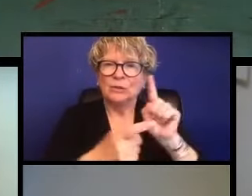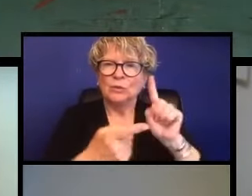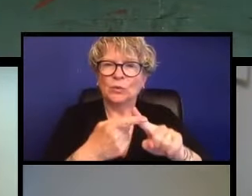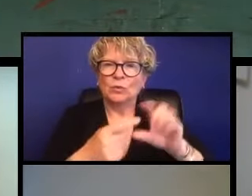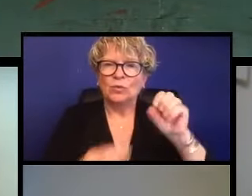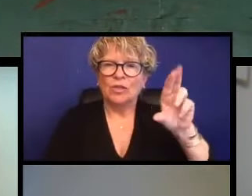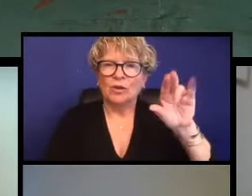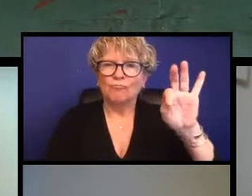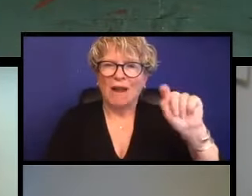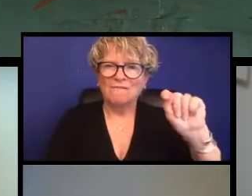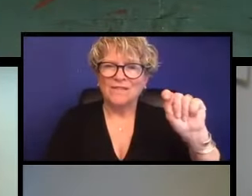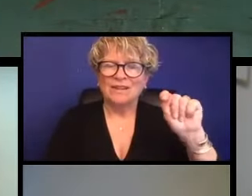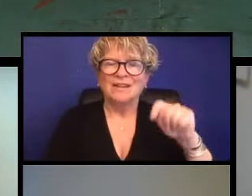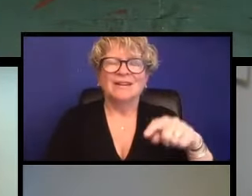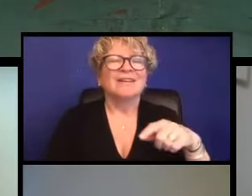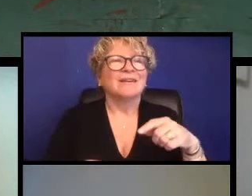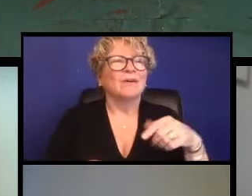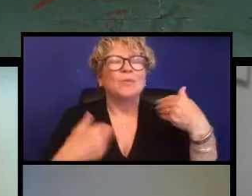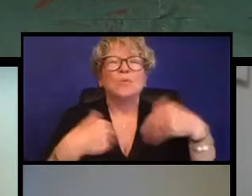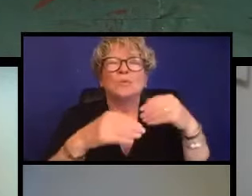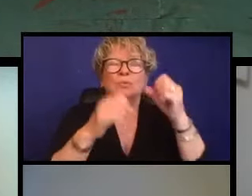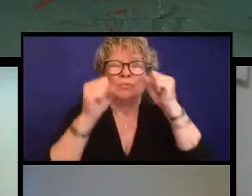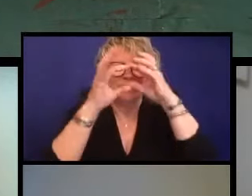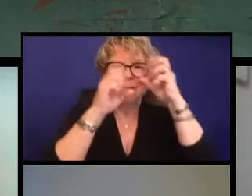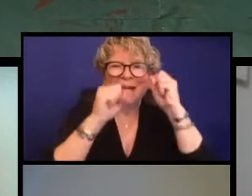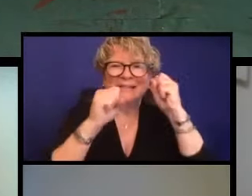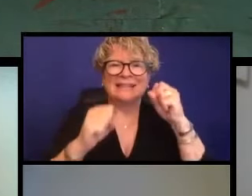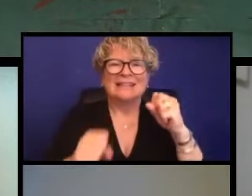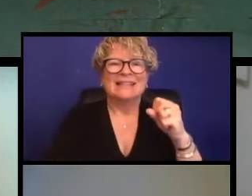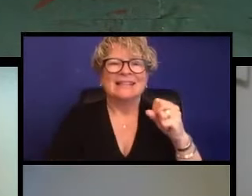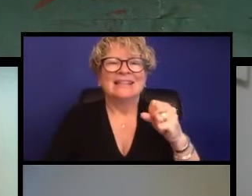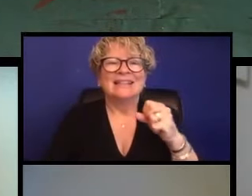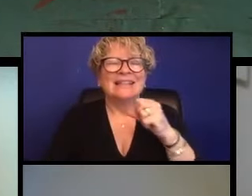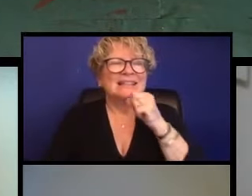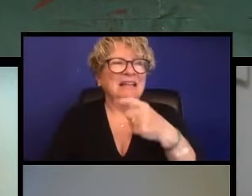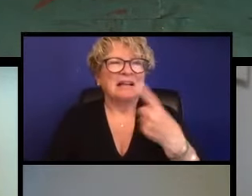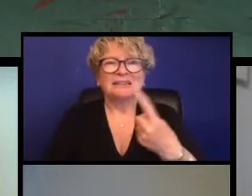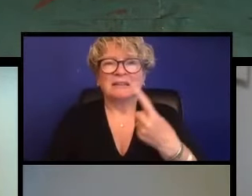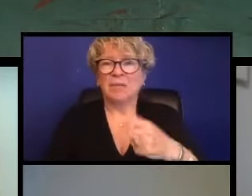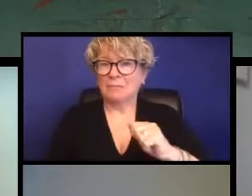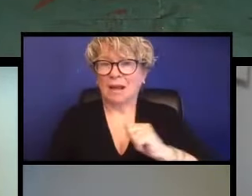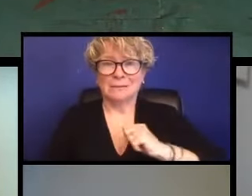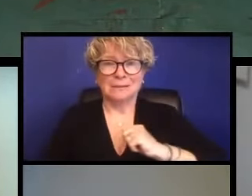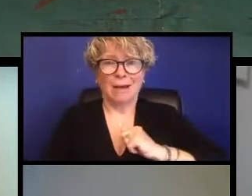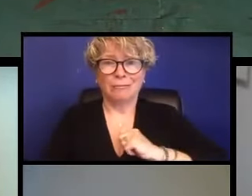it's not something that I myself ever put that much work into.